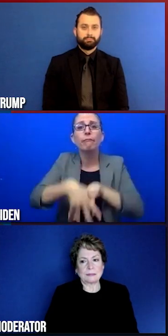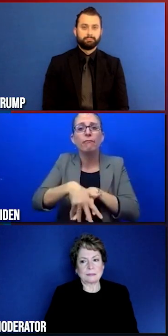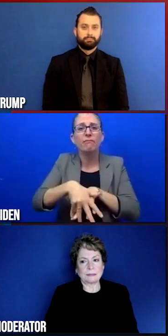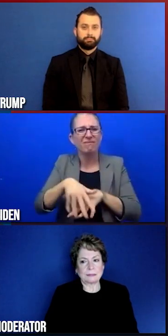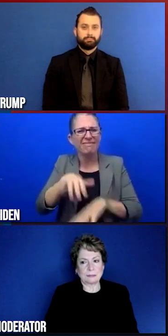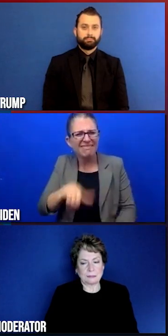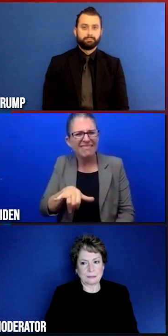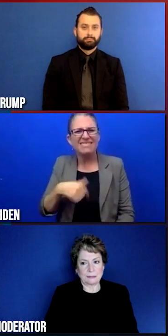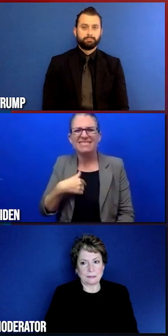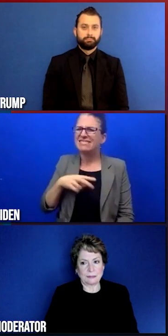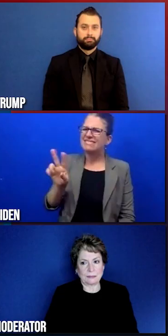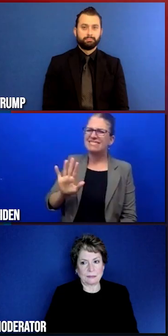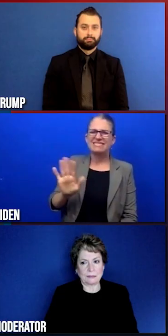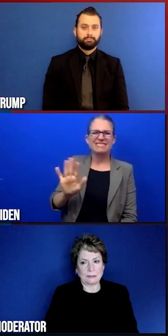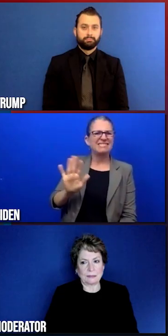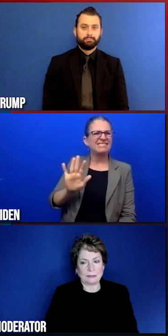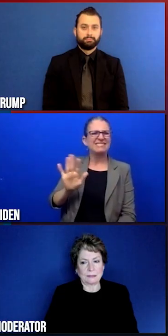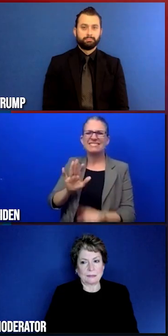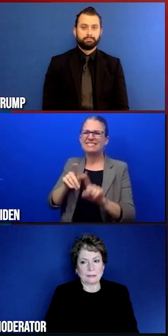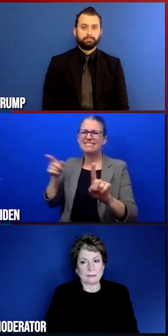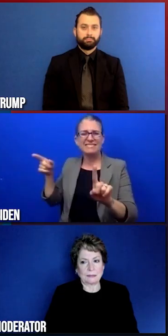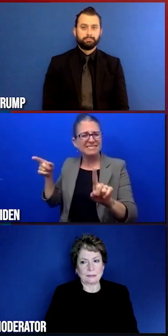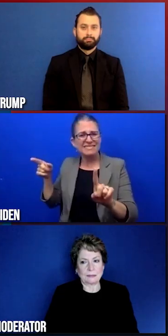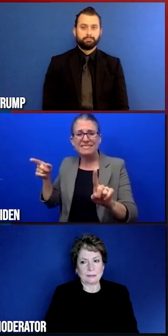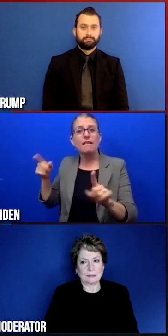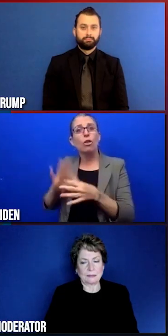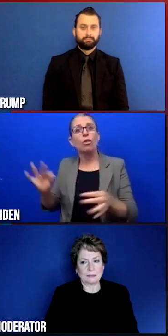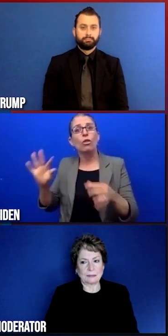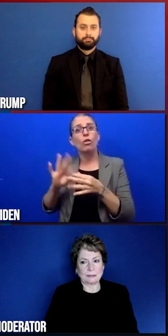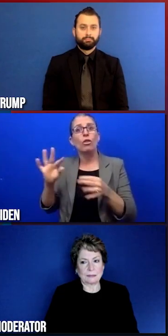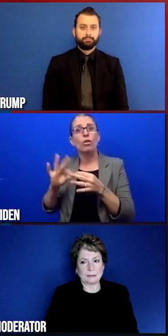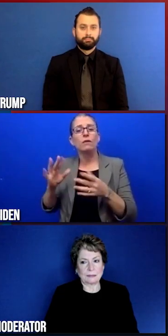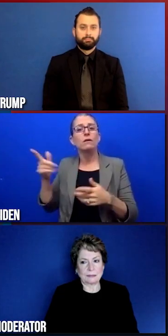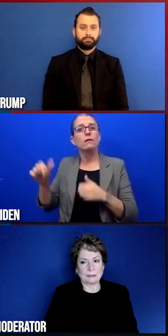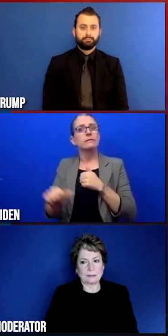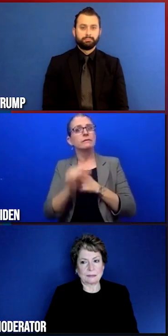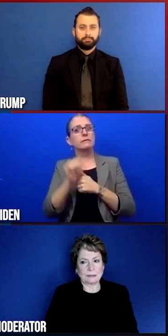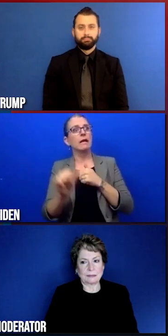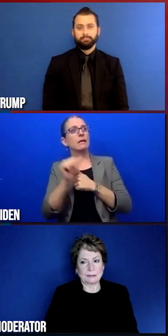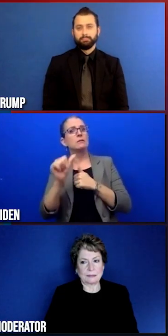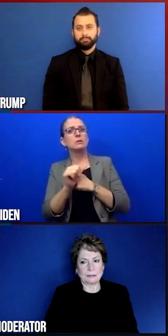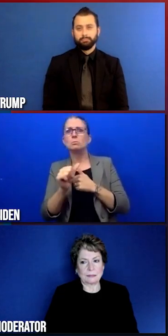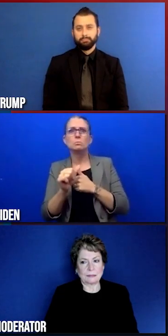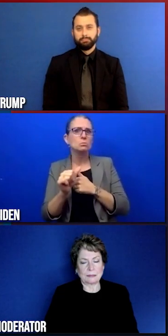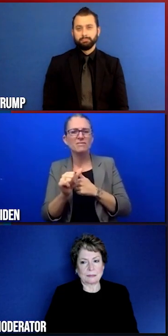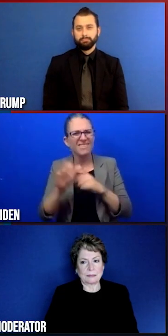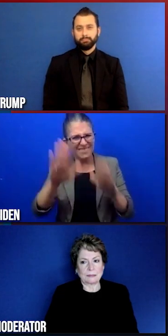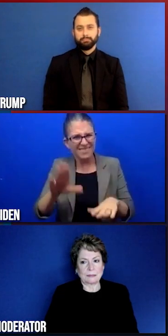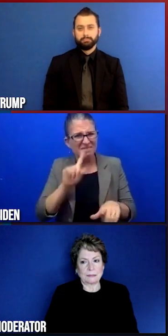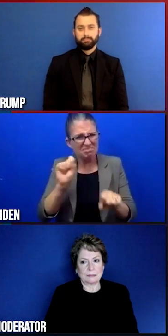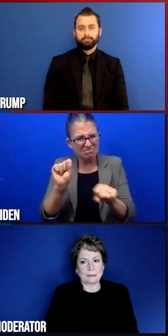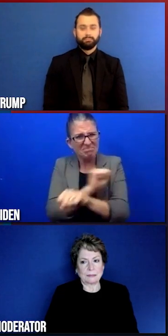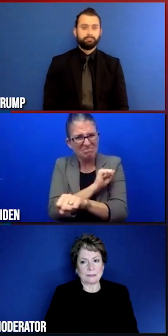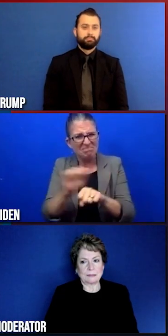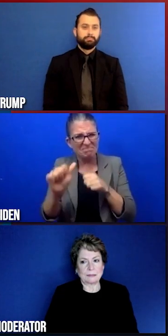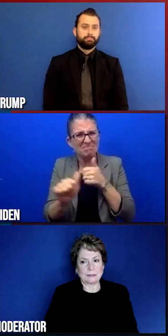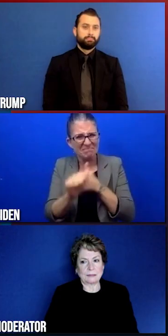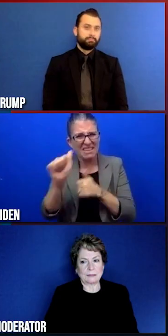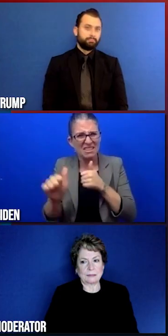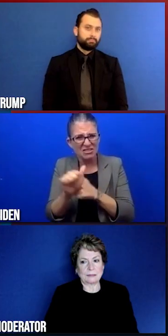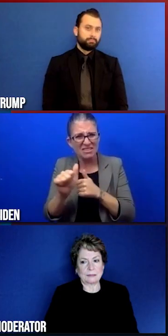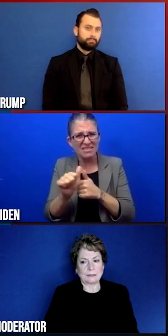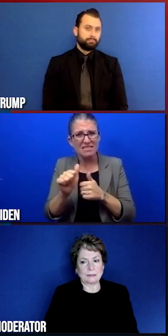said it's dangerous. When's the last time? Is it really dangerous still? Are we dangerous? You tell the people it's dangerous now? What should they do about the